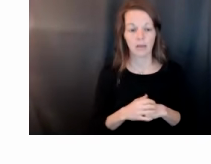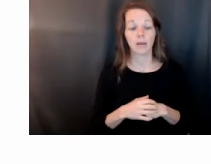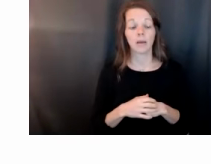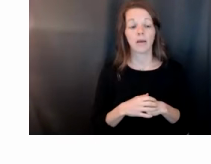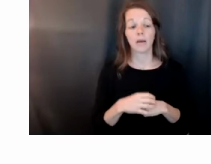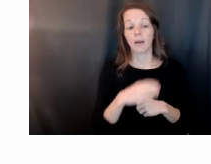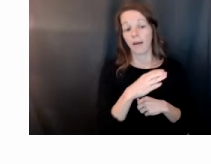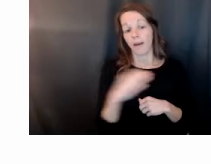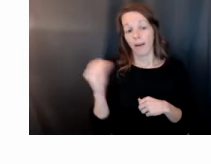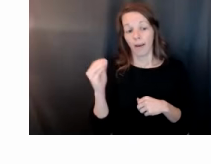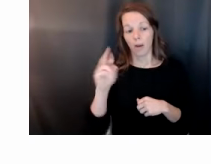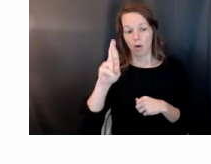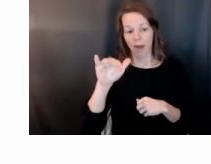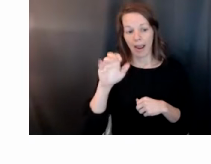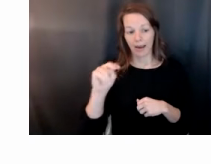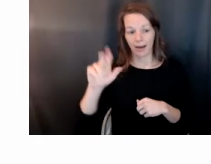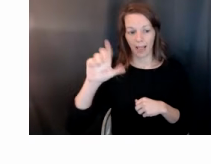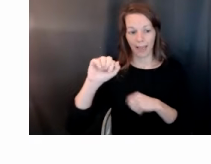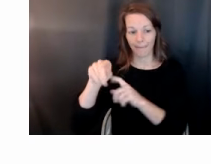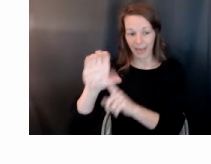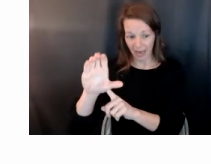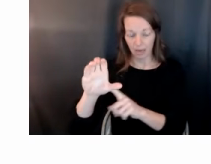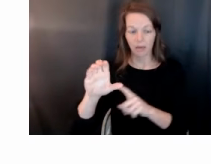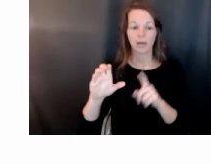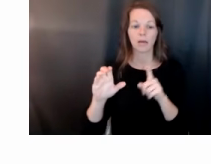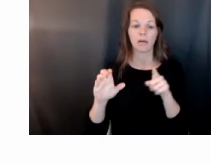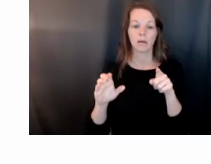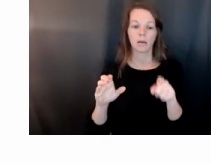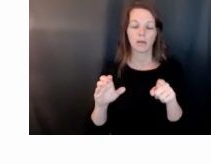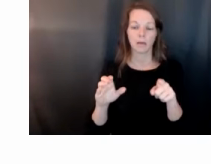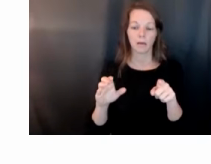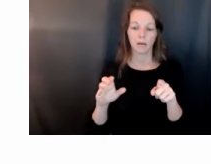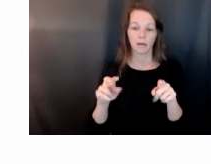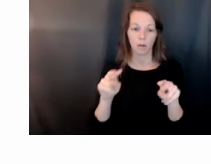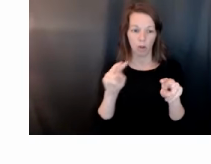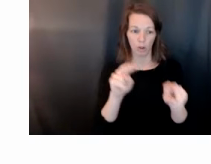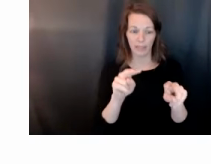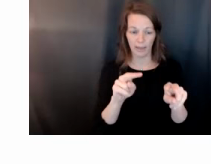And Ryan Lepik, at looking at the